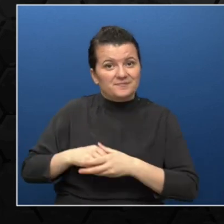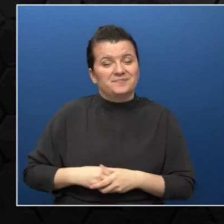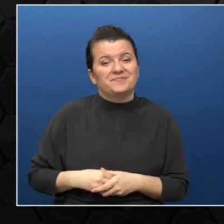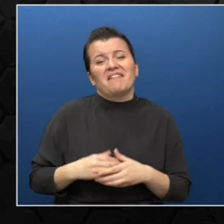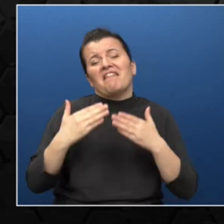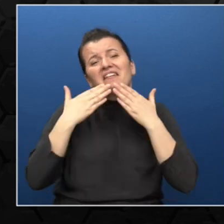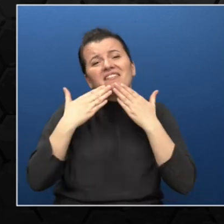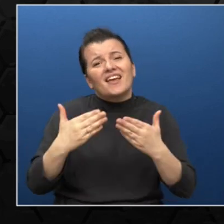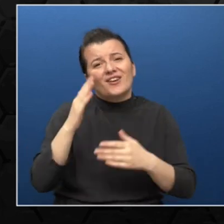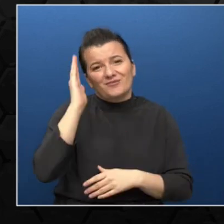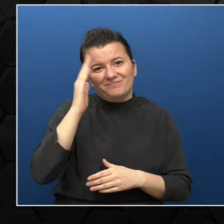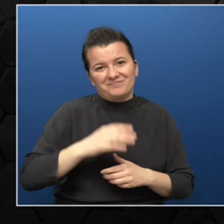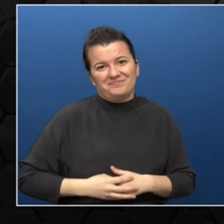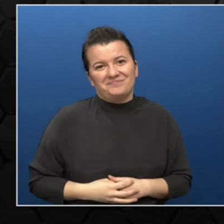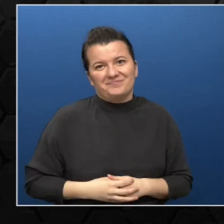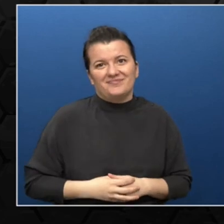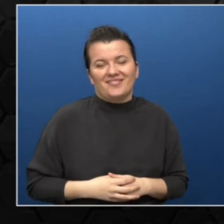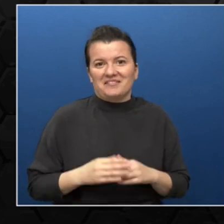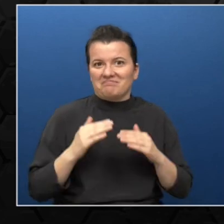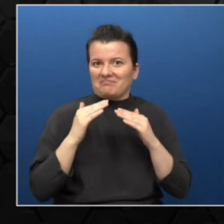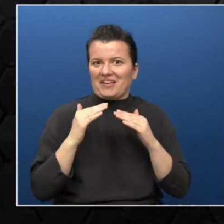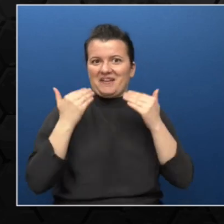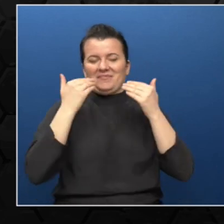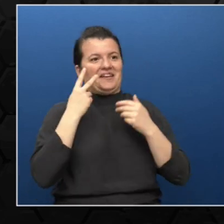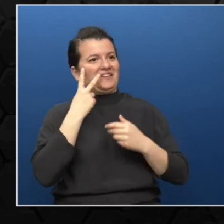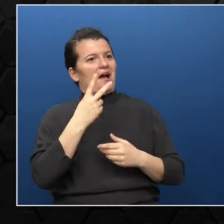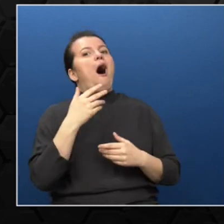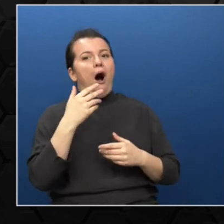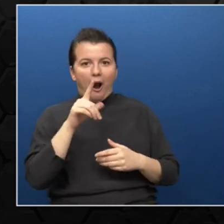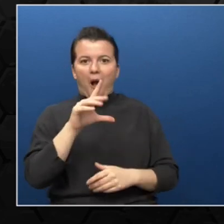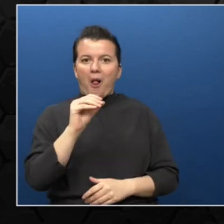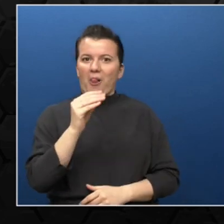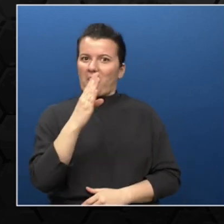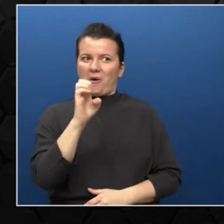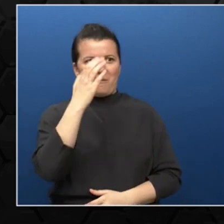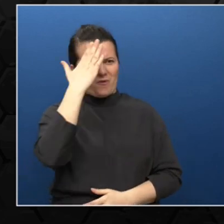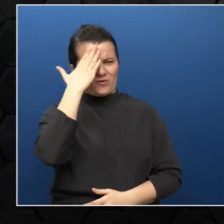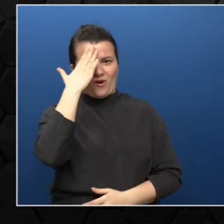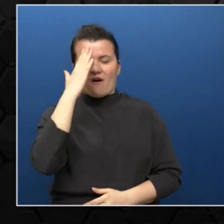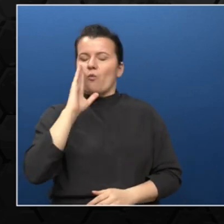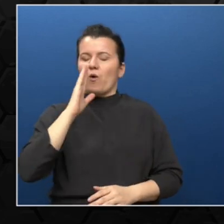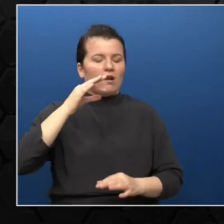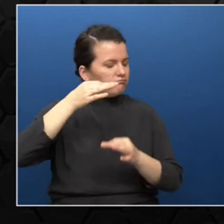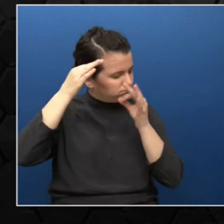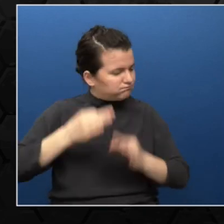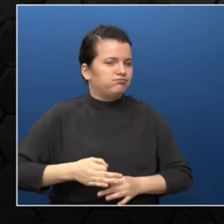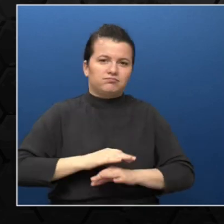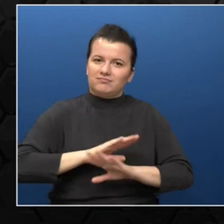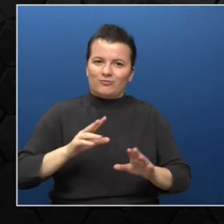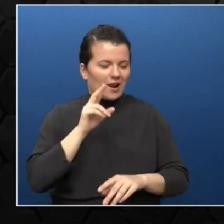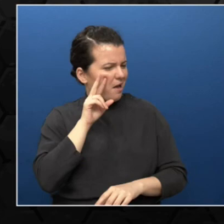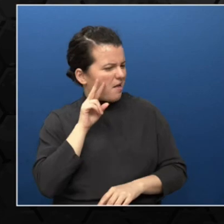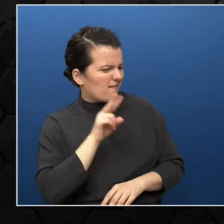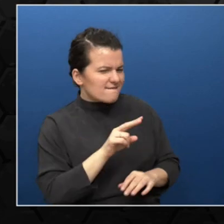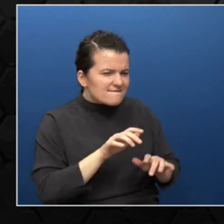this session, and I'm really happy that I now know about Loop, and I'm definitely going to check it out. So thank you very much.